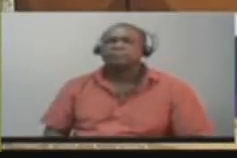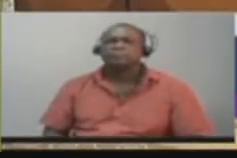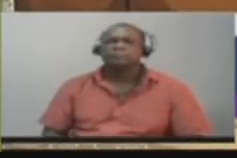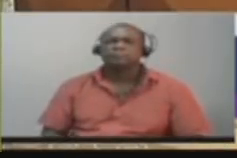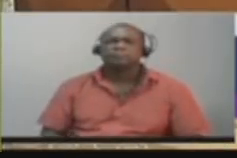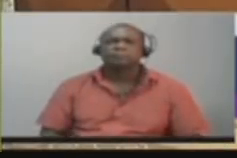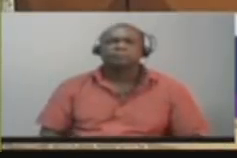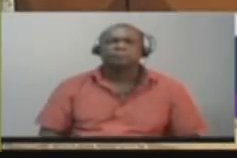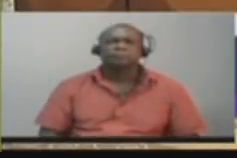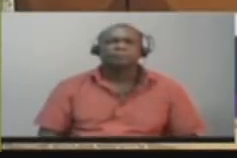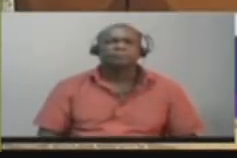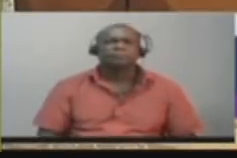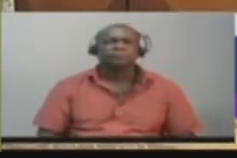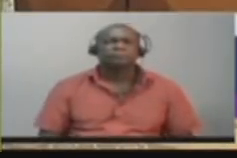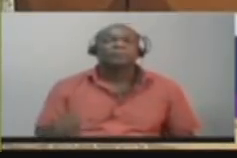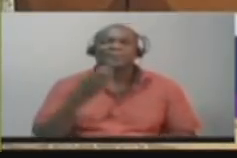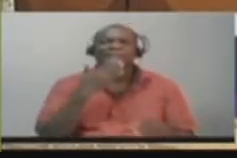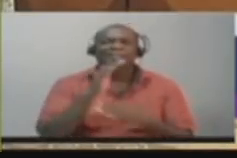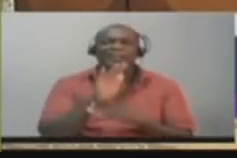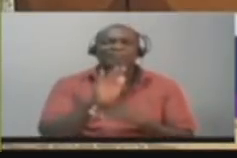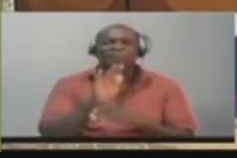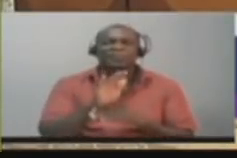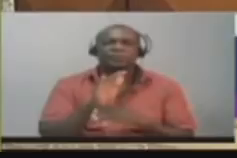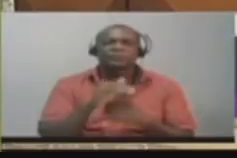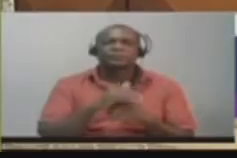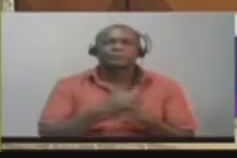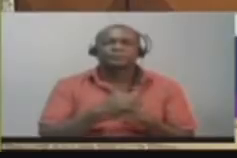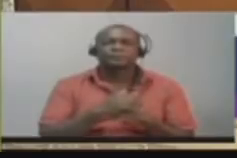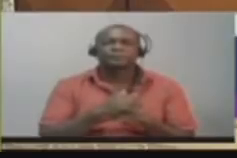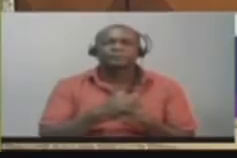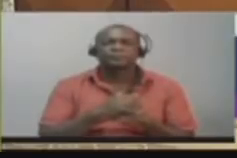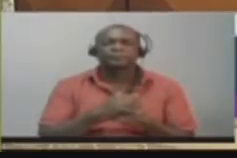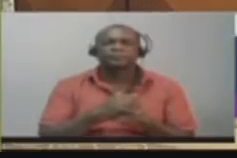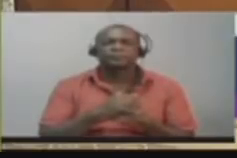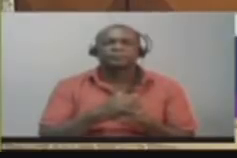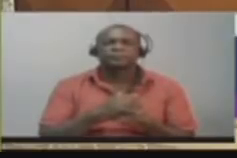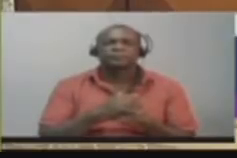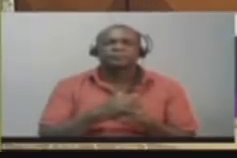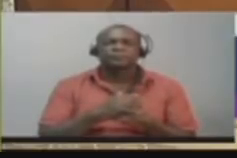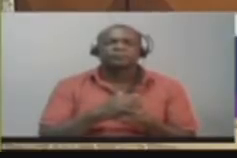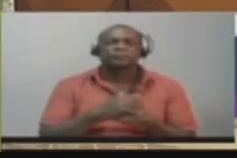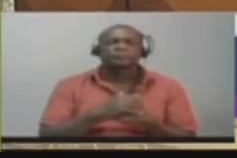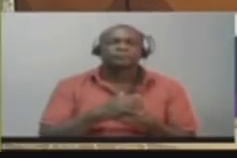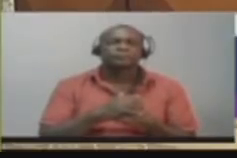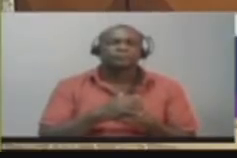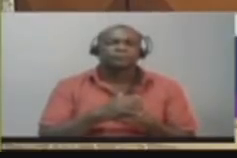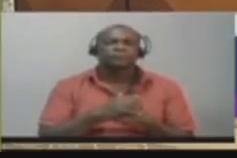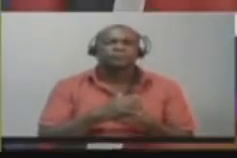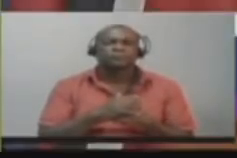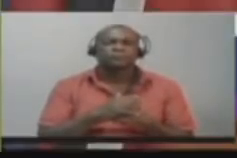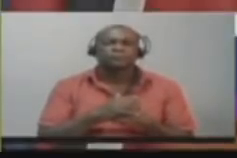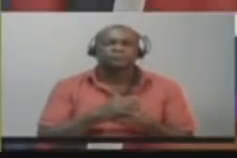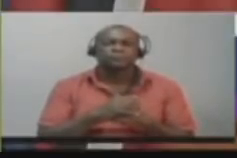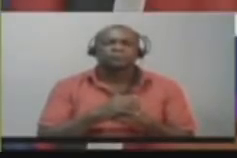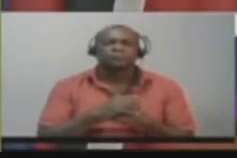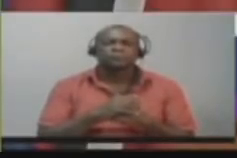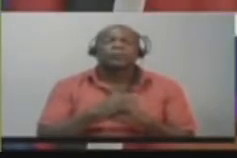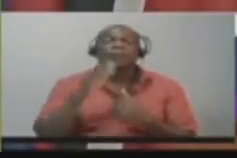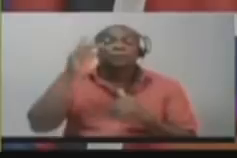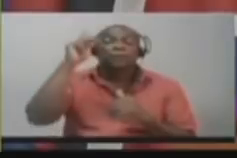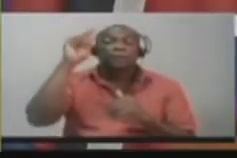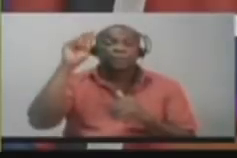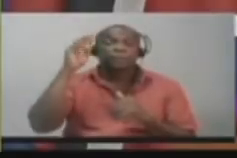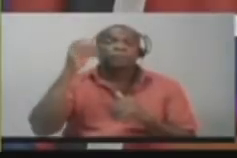afternoon, Cabinet colleagues, CMO and his team, members of the media, wider viewing and listening public of Trinidad and Tobago. As the Prime Minister just pointed